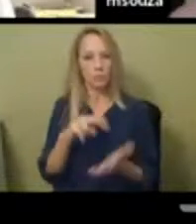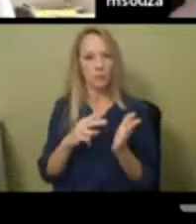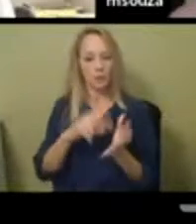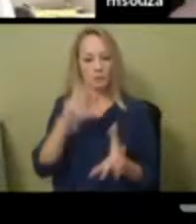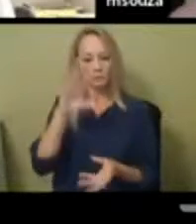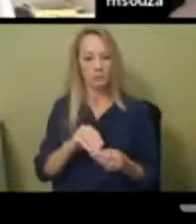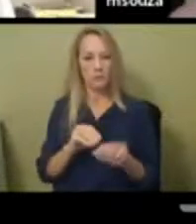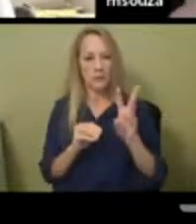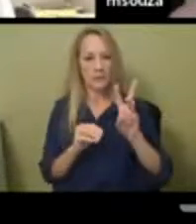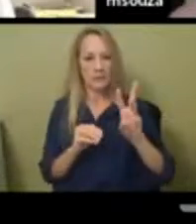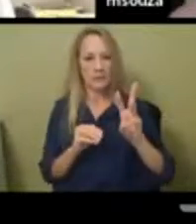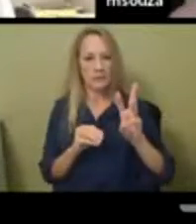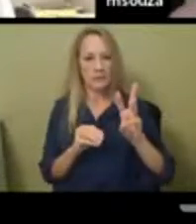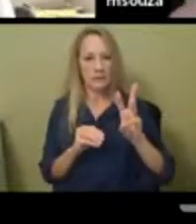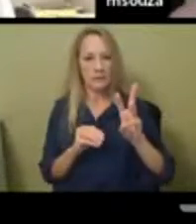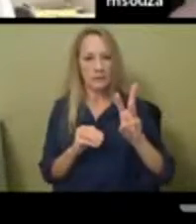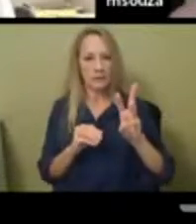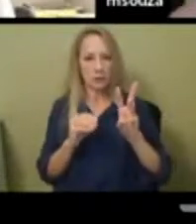that make sense?